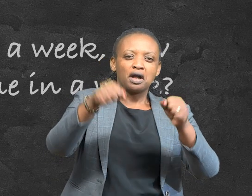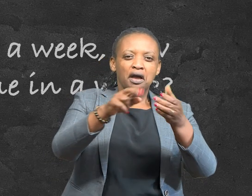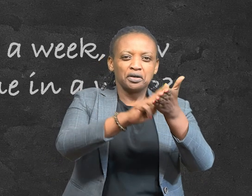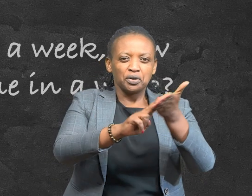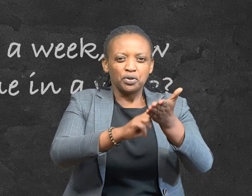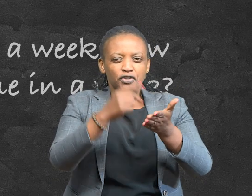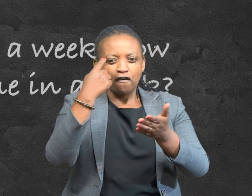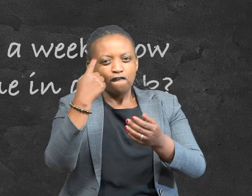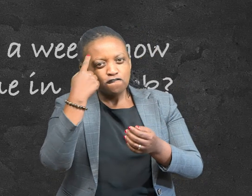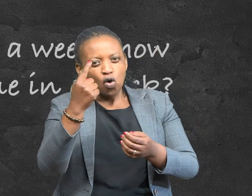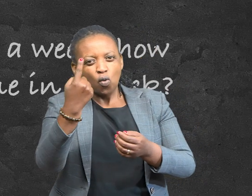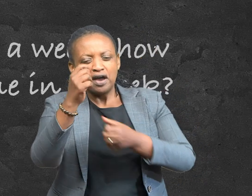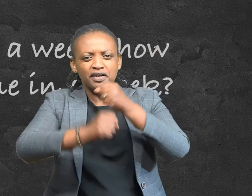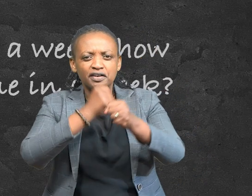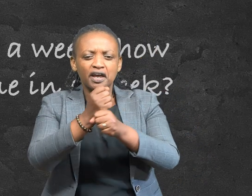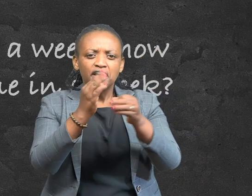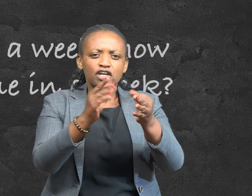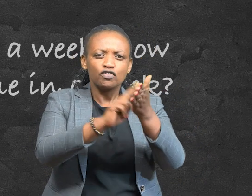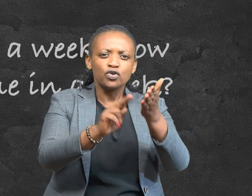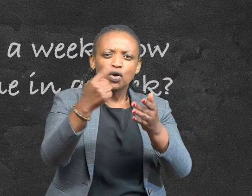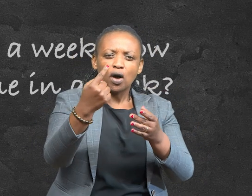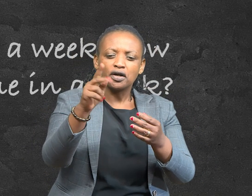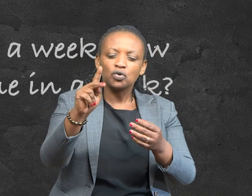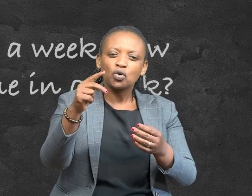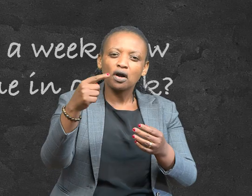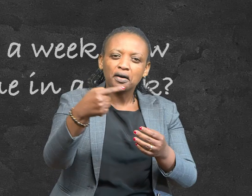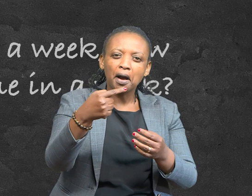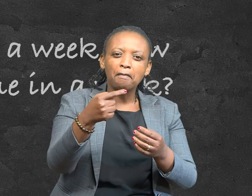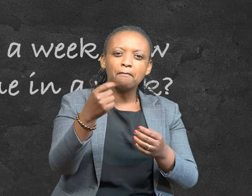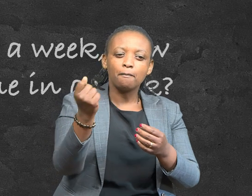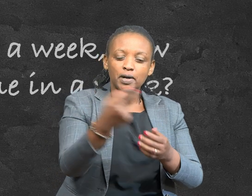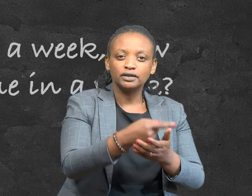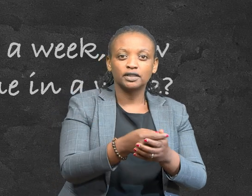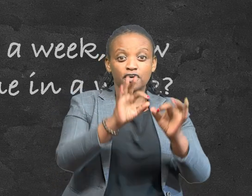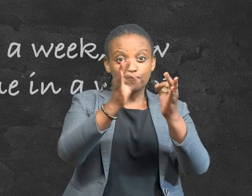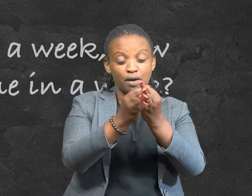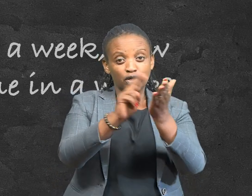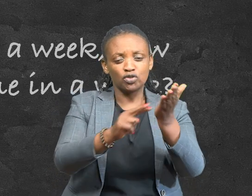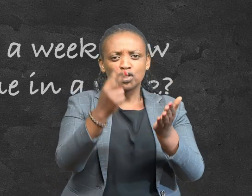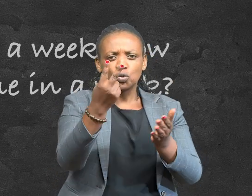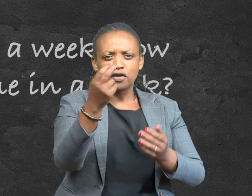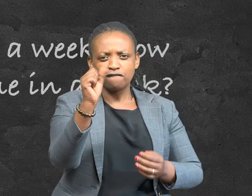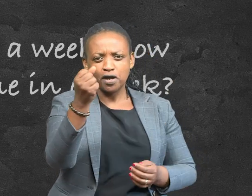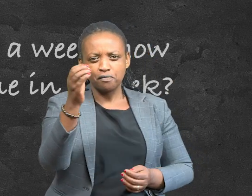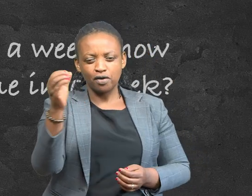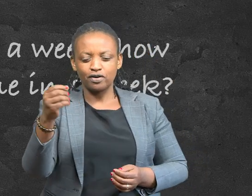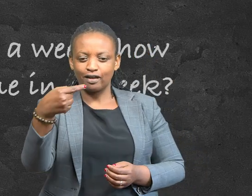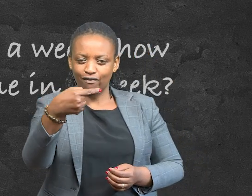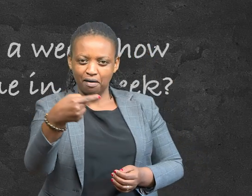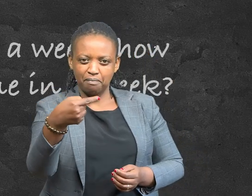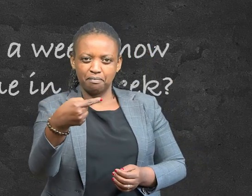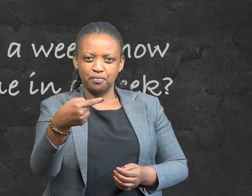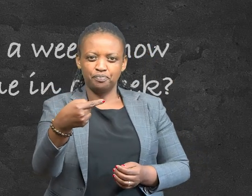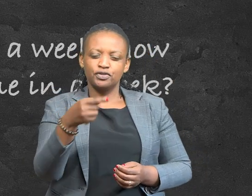You can use for 1 year if you use 1 kilogram per month. If a family uses